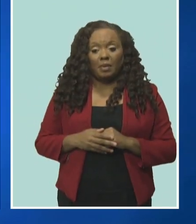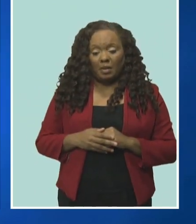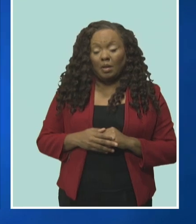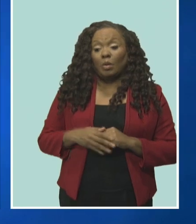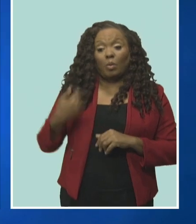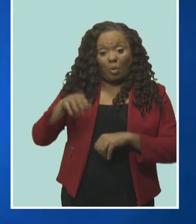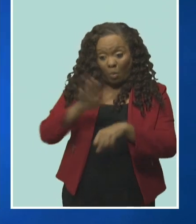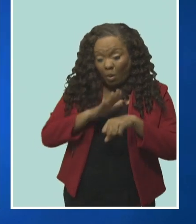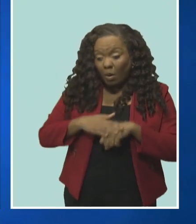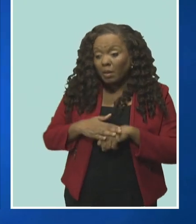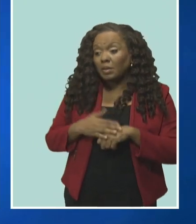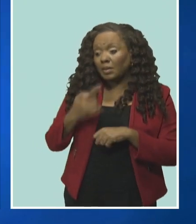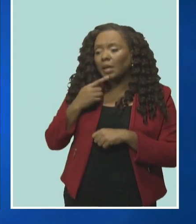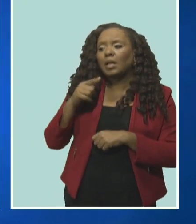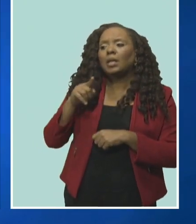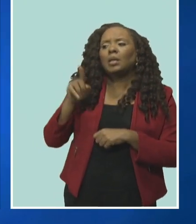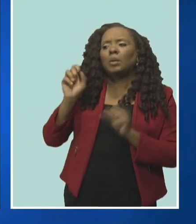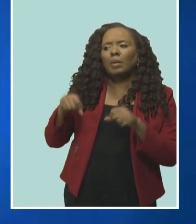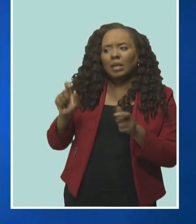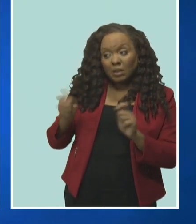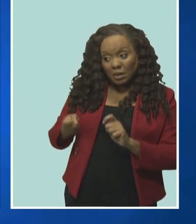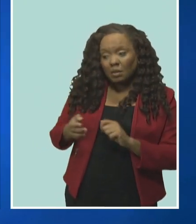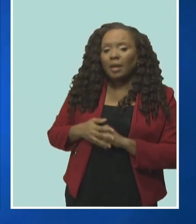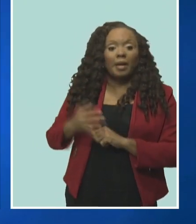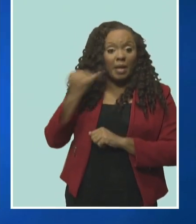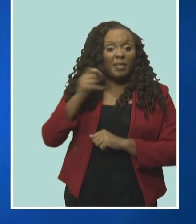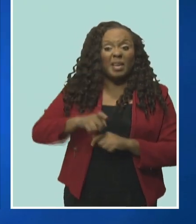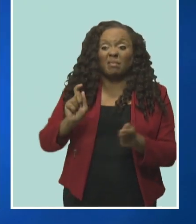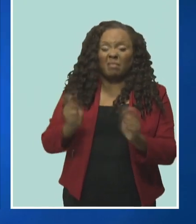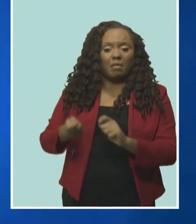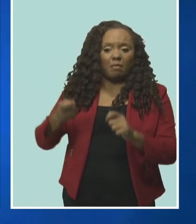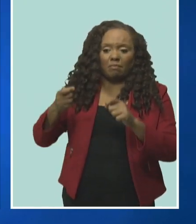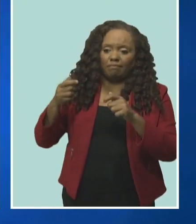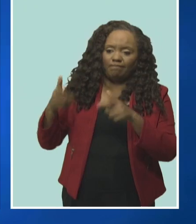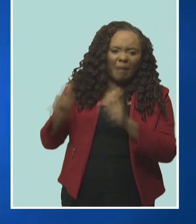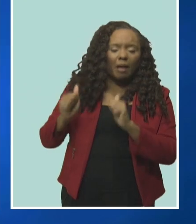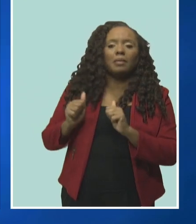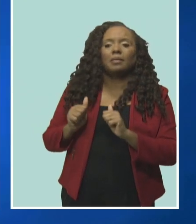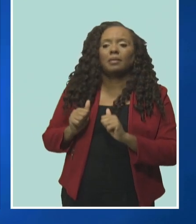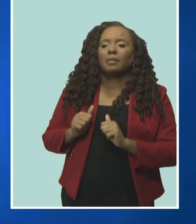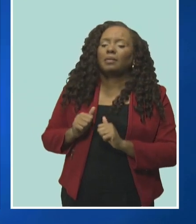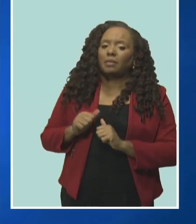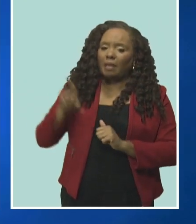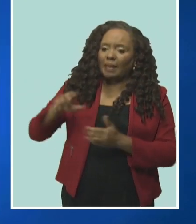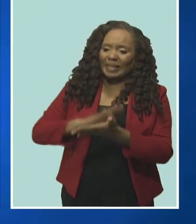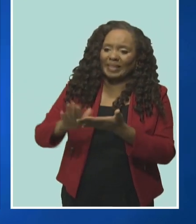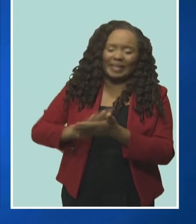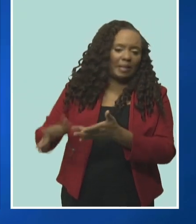issue. If it is a violation that warrants immediate action, you are told immediately to clean it